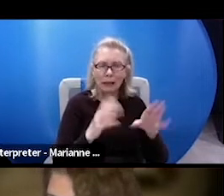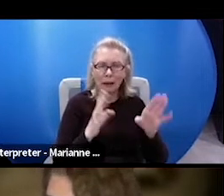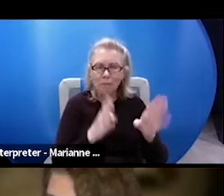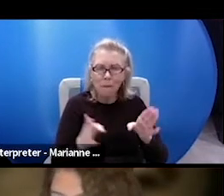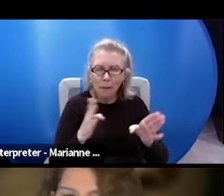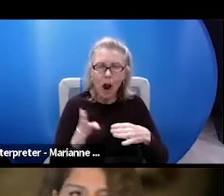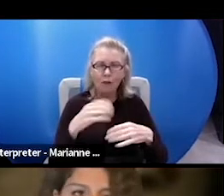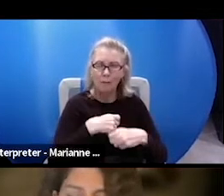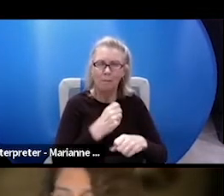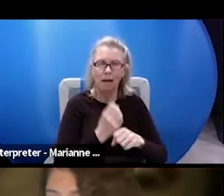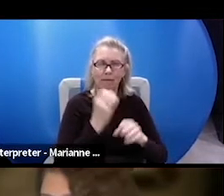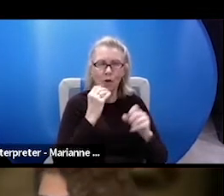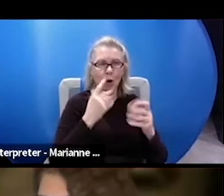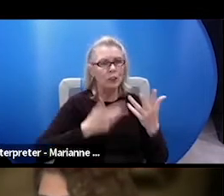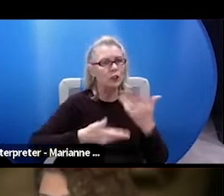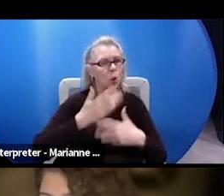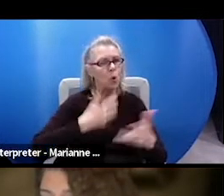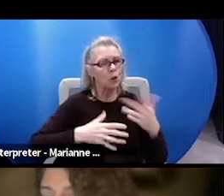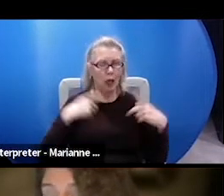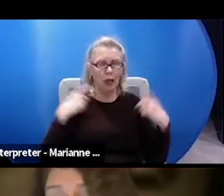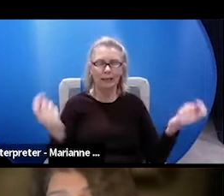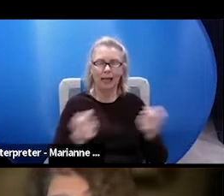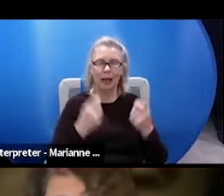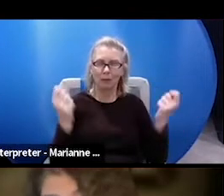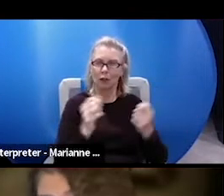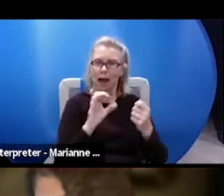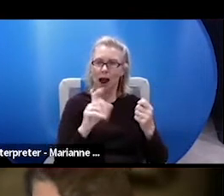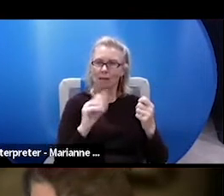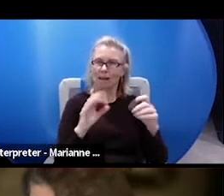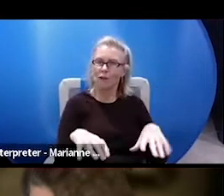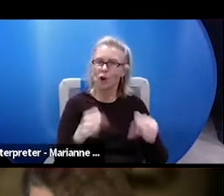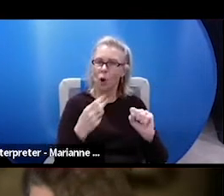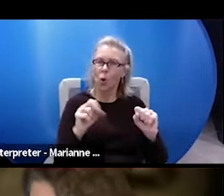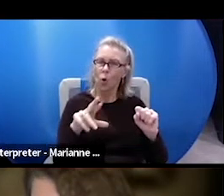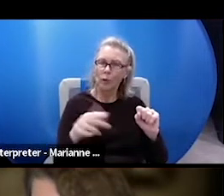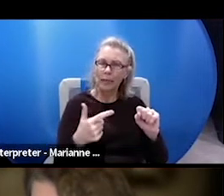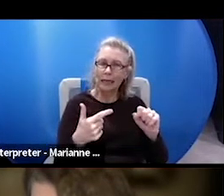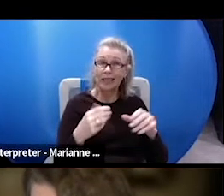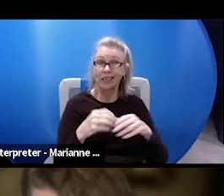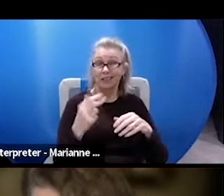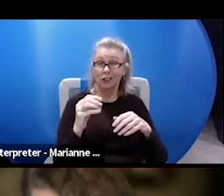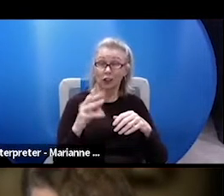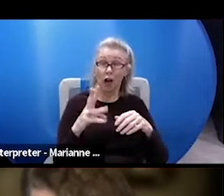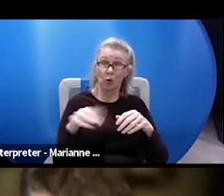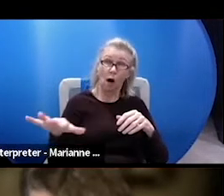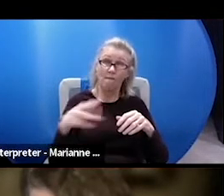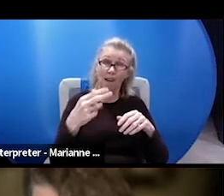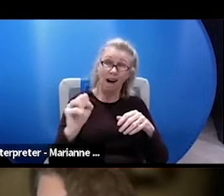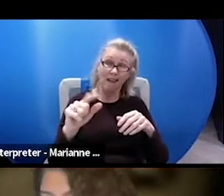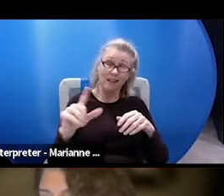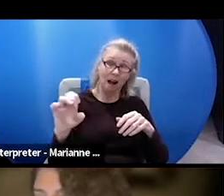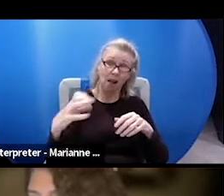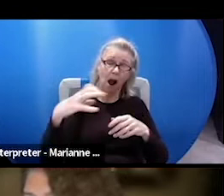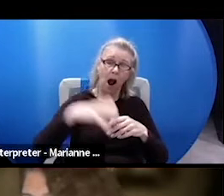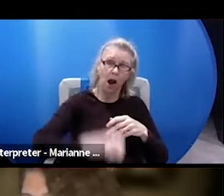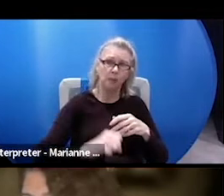a social and celebratory act of hosting in the shadow of a hostile occupying force.